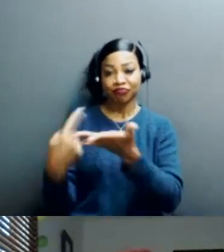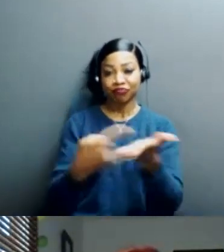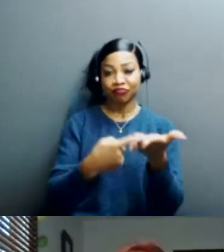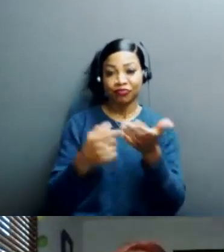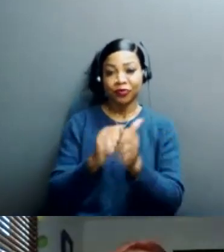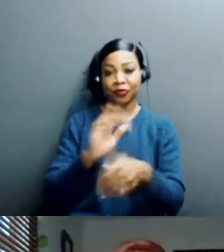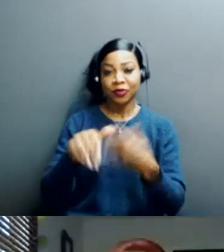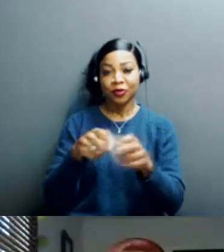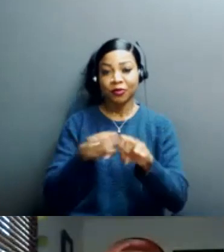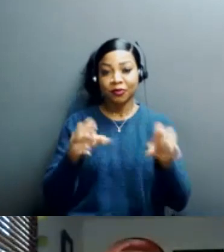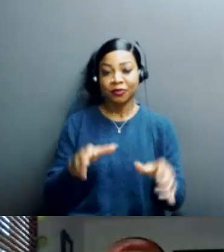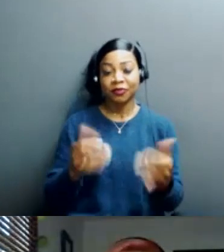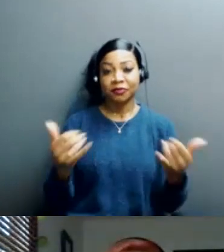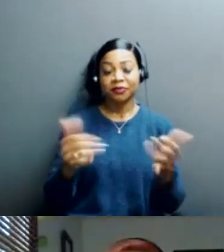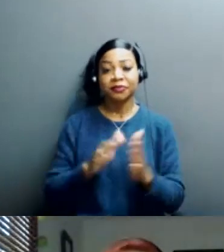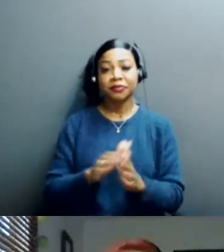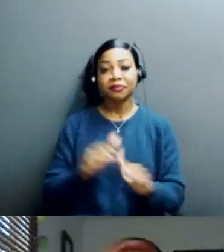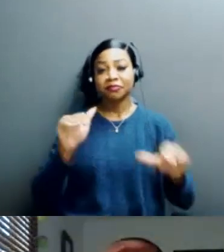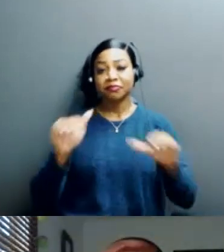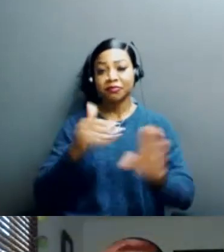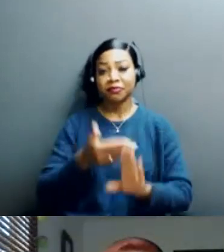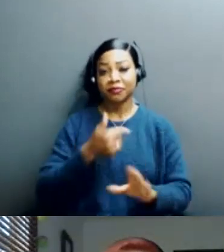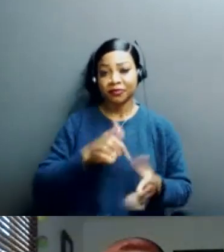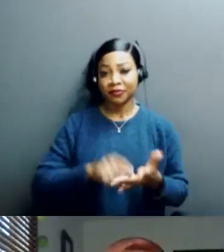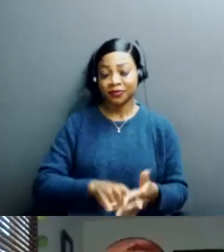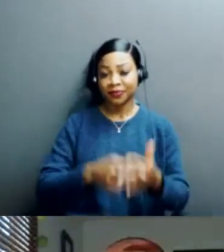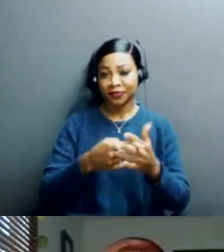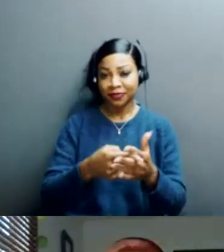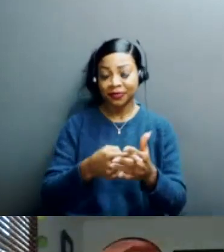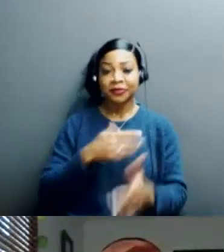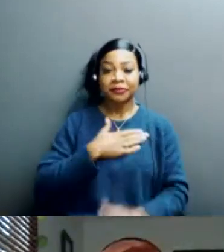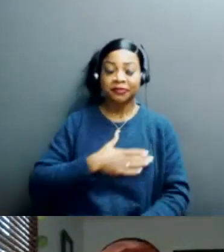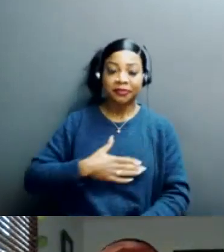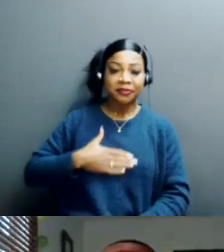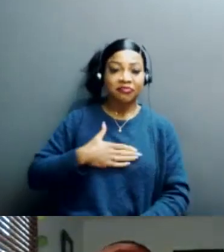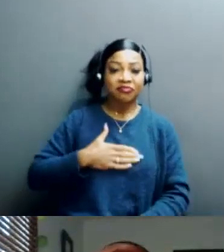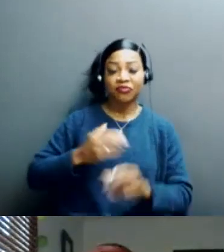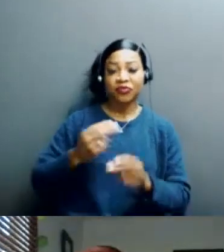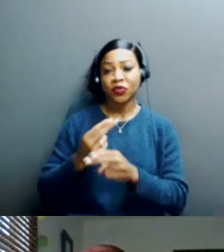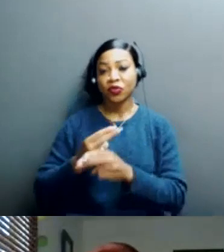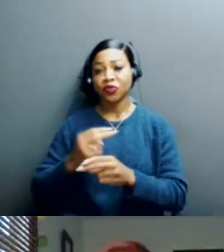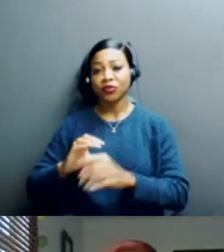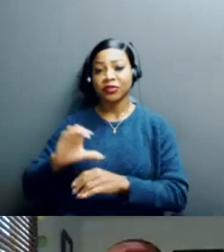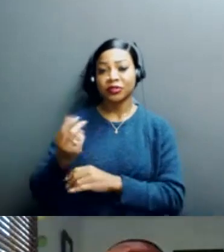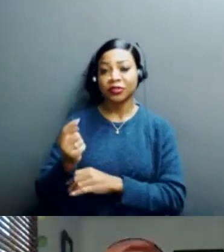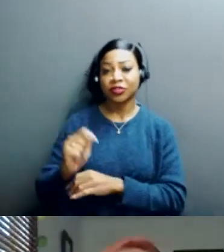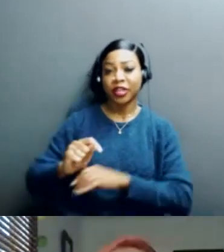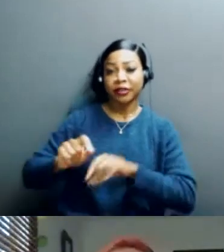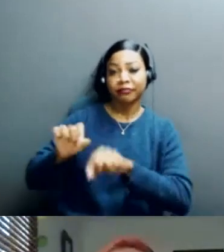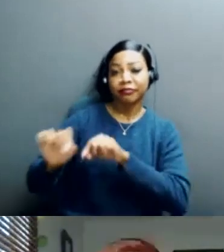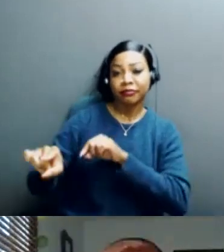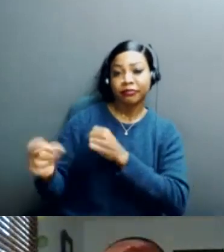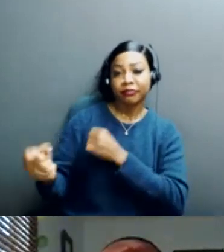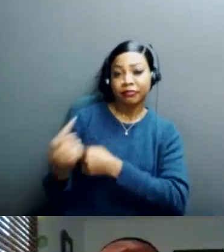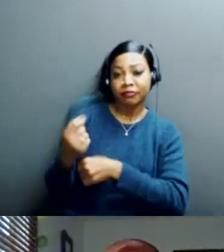so just a quick reminder before I get started again uh feel free to chat exchange comments anything you want in the chat box